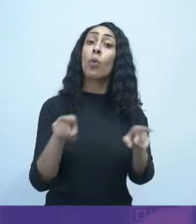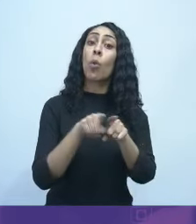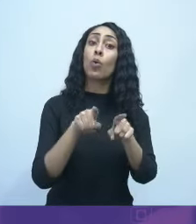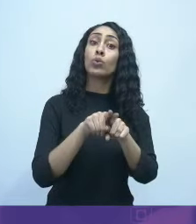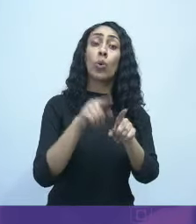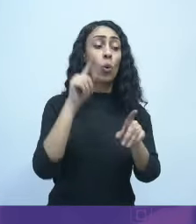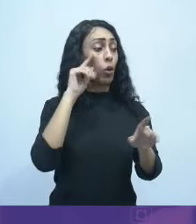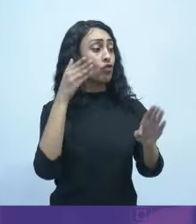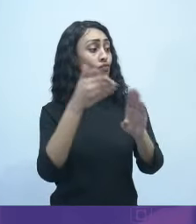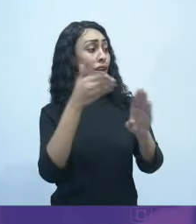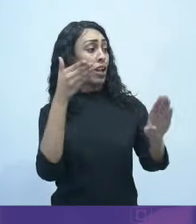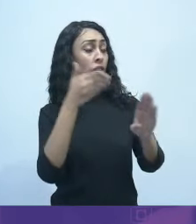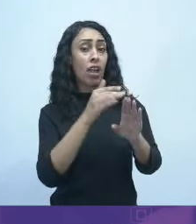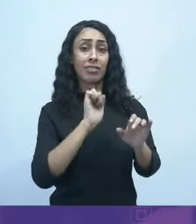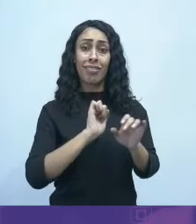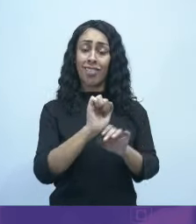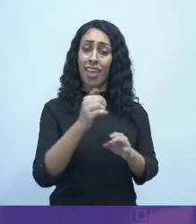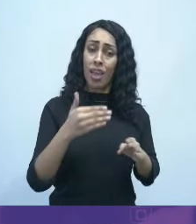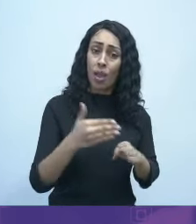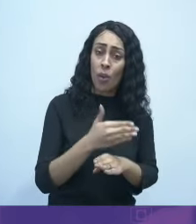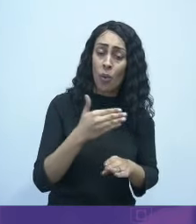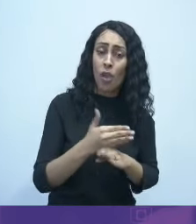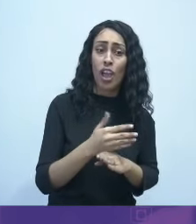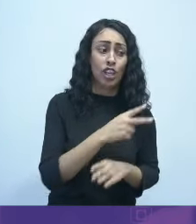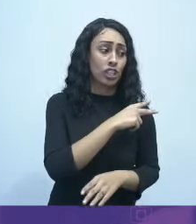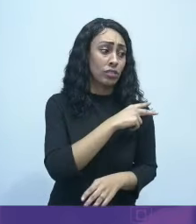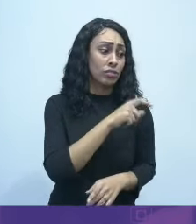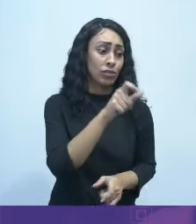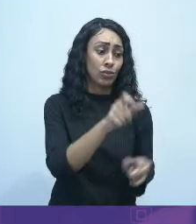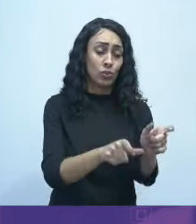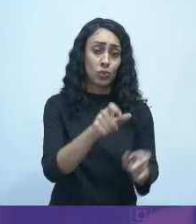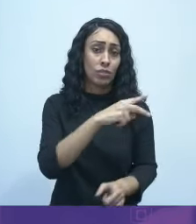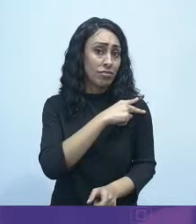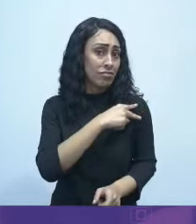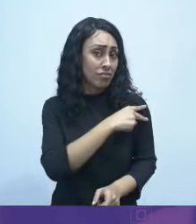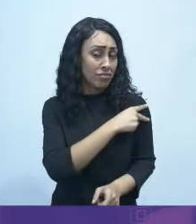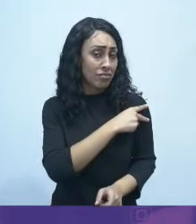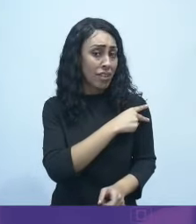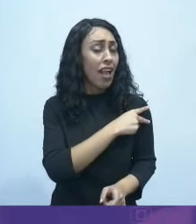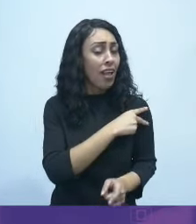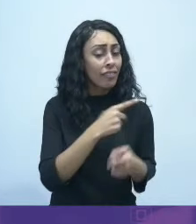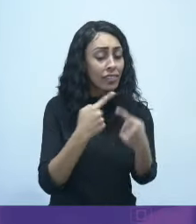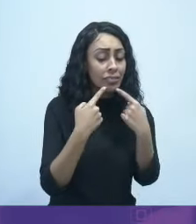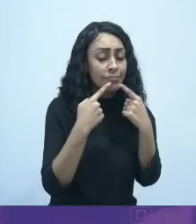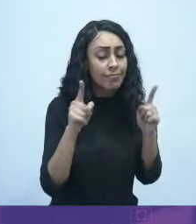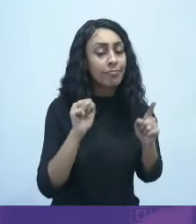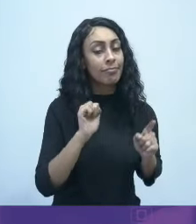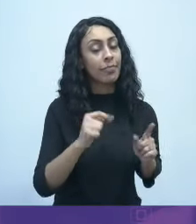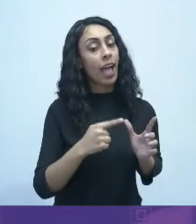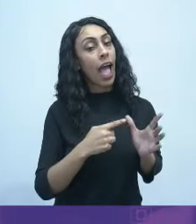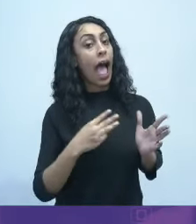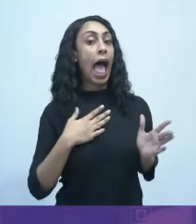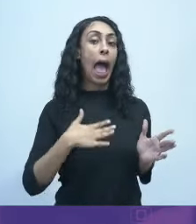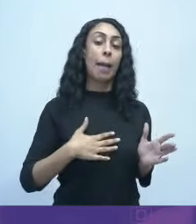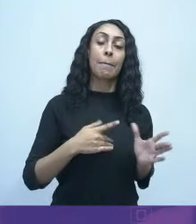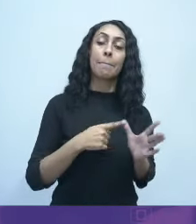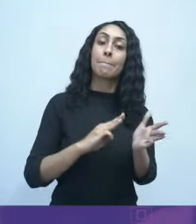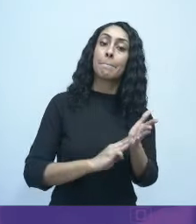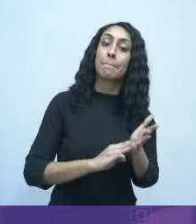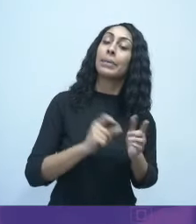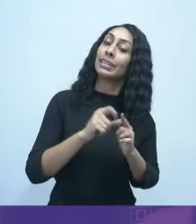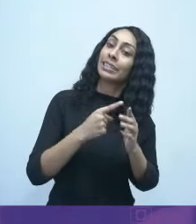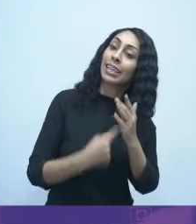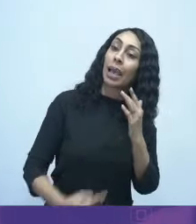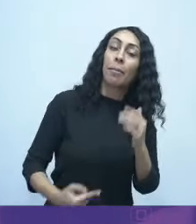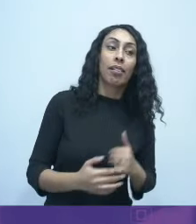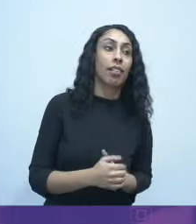recognising that through their work our students and indeed our staff are exploring their identity, and disability is important for that. What's really